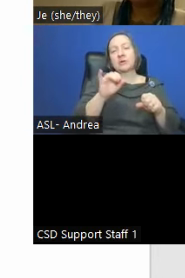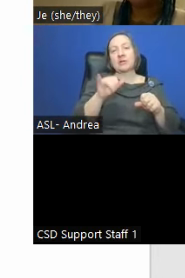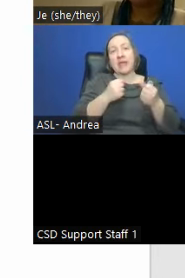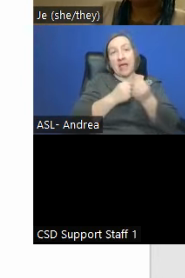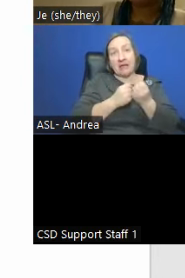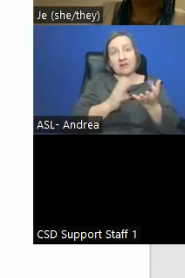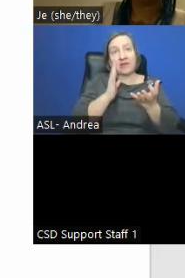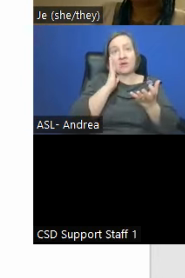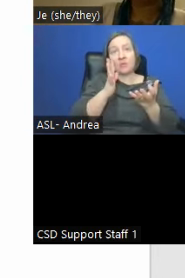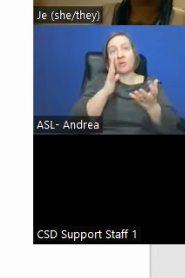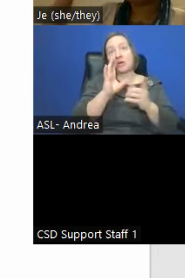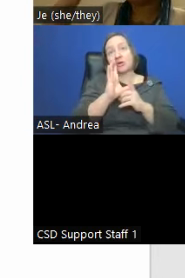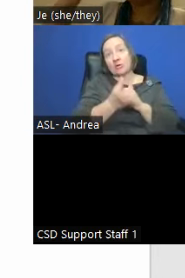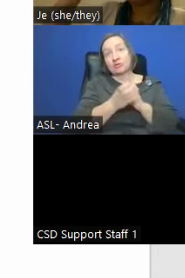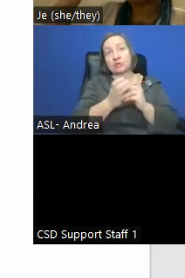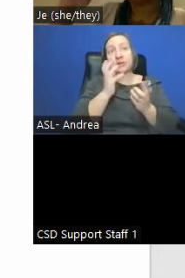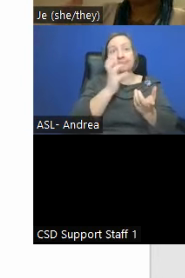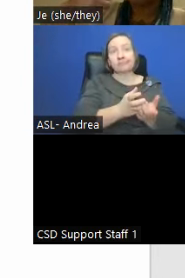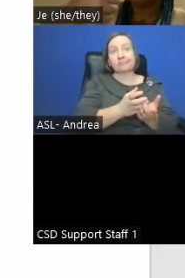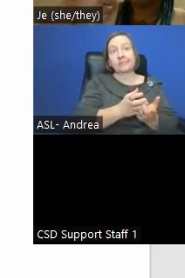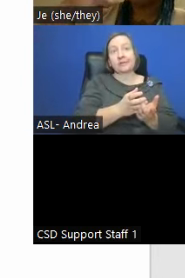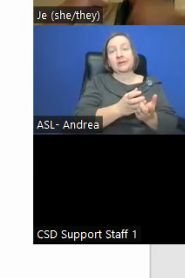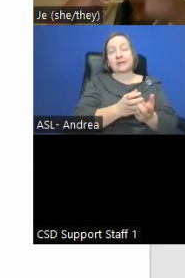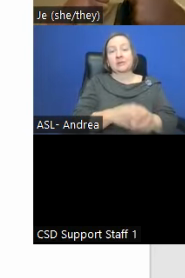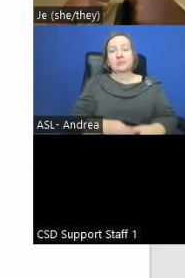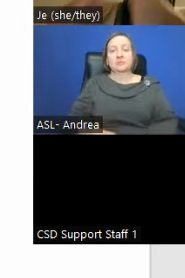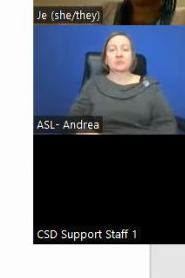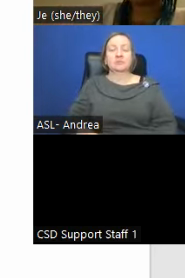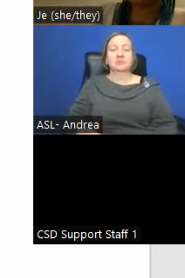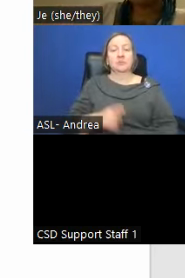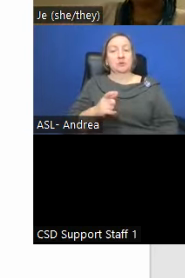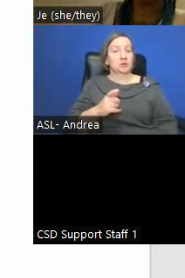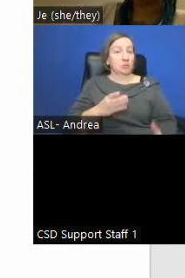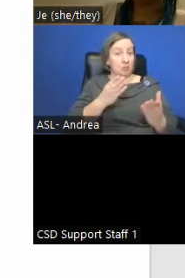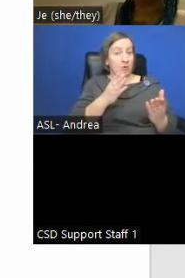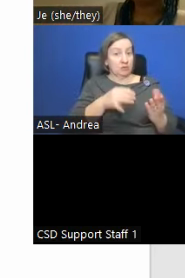okay. I proposed change there. Do you propose that language change?